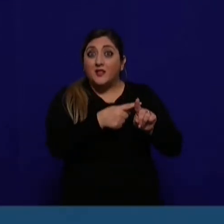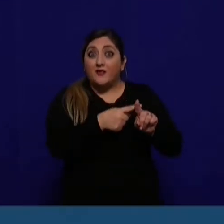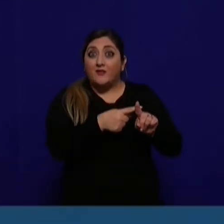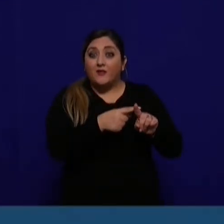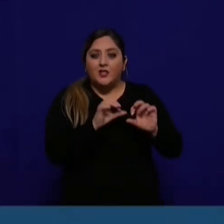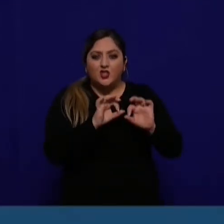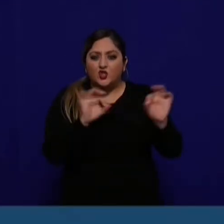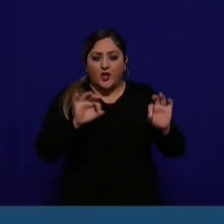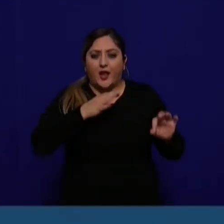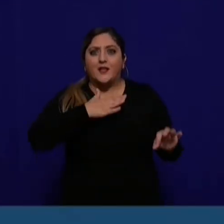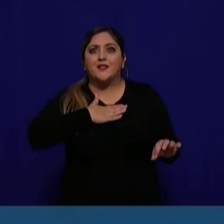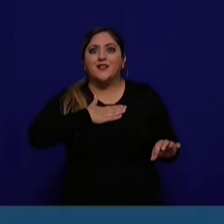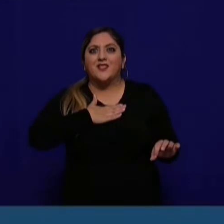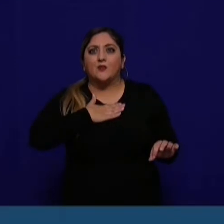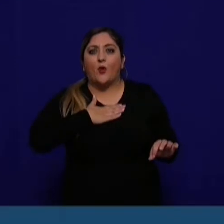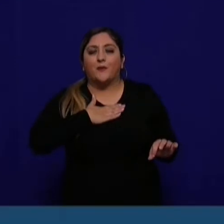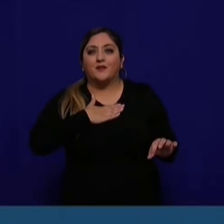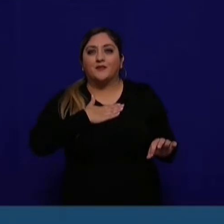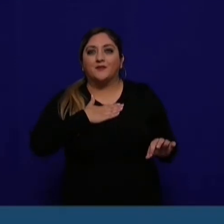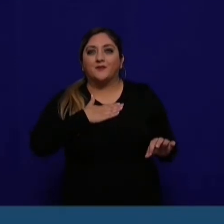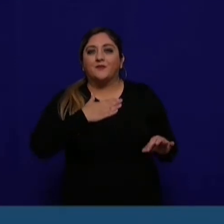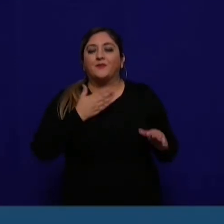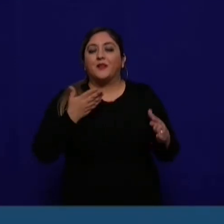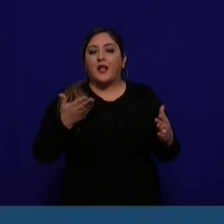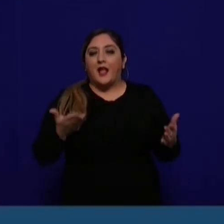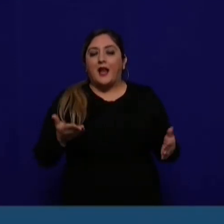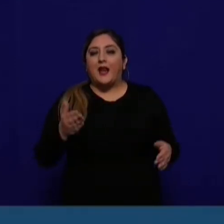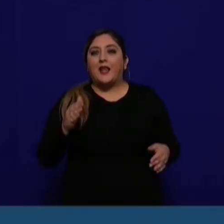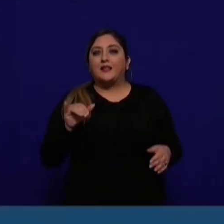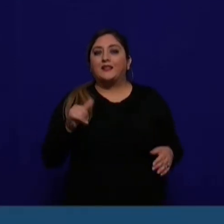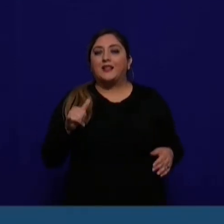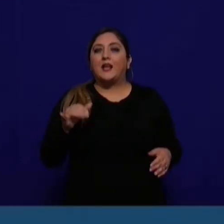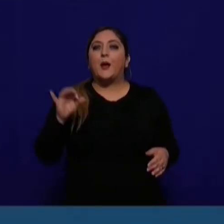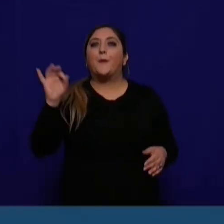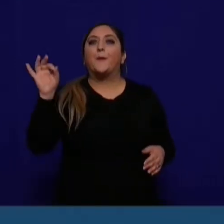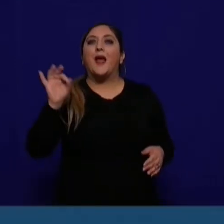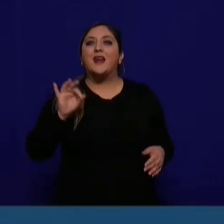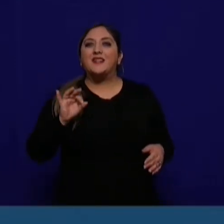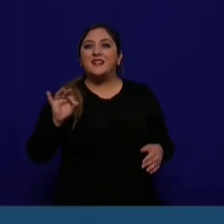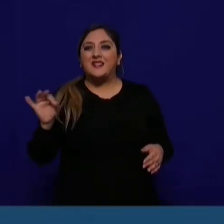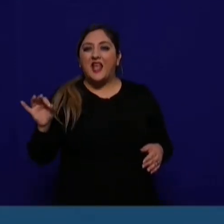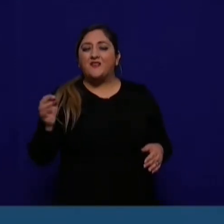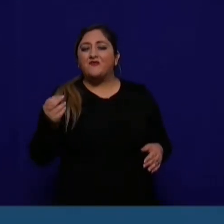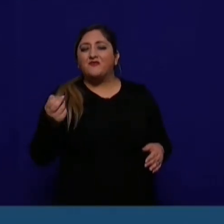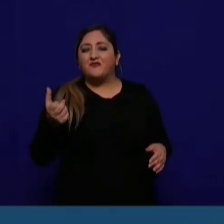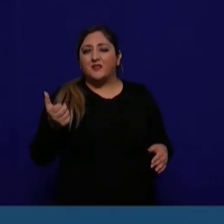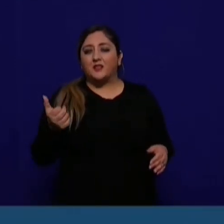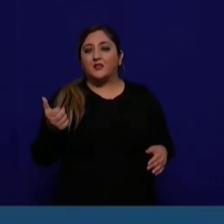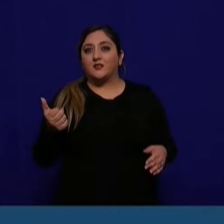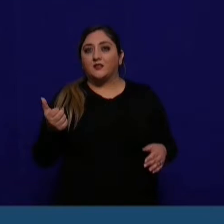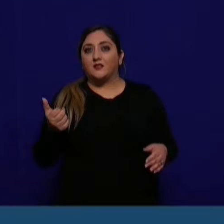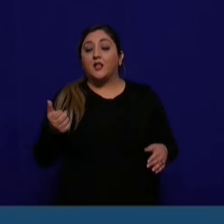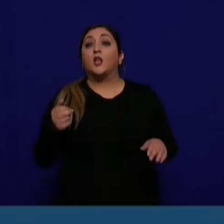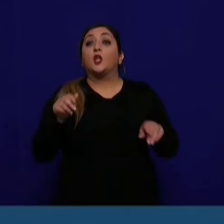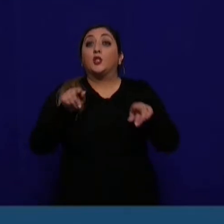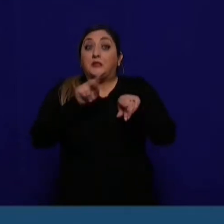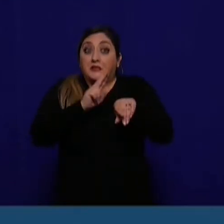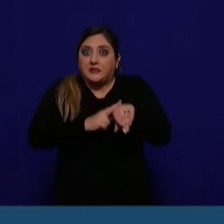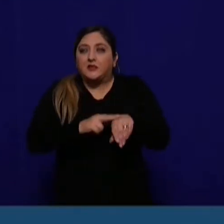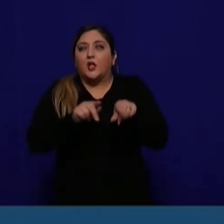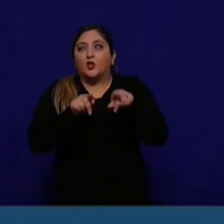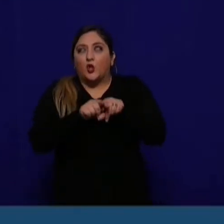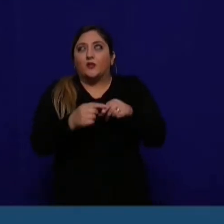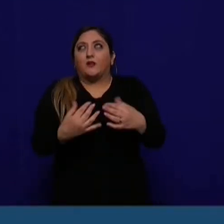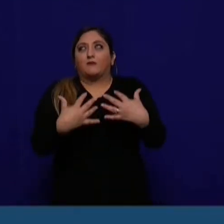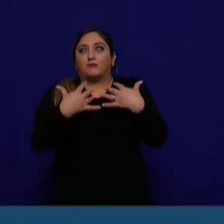xejn. Allura, anke jekk għandek dak il-ftit li nafu li inti m'għandekx 100% efficacy li jistgħu joħorġu pożittivi